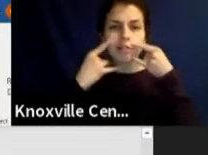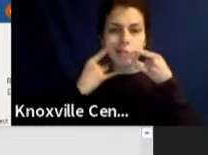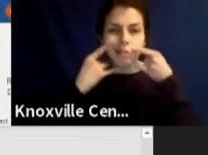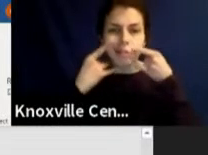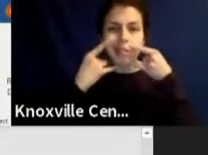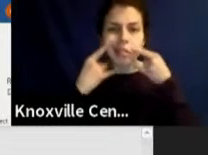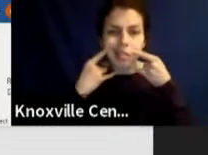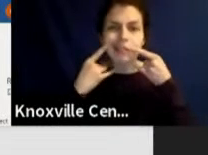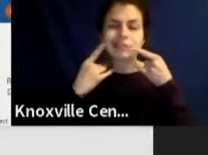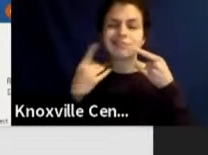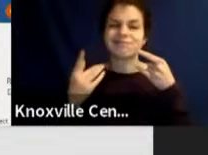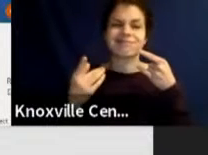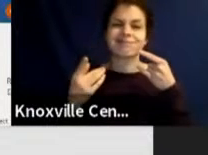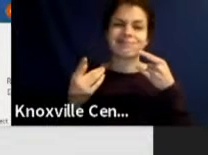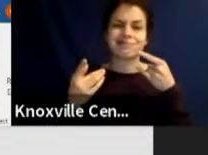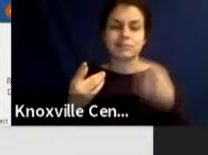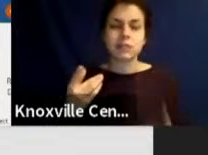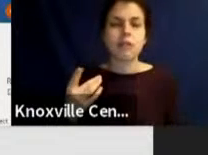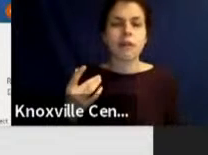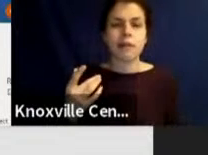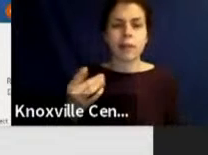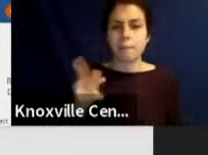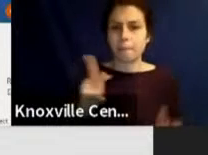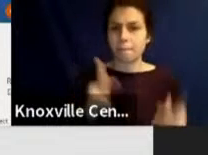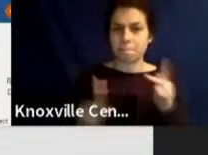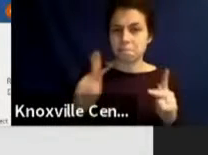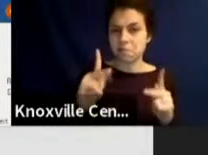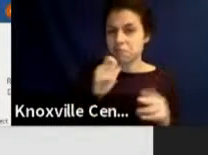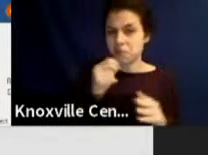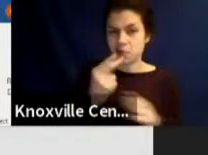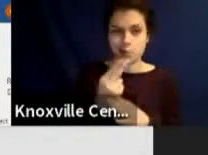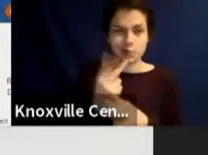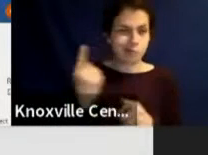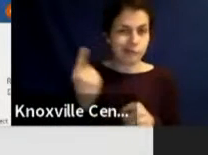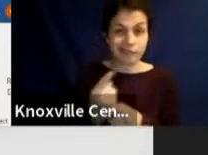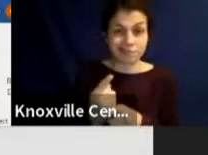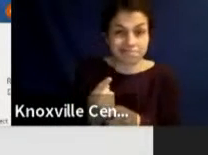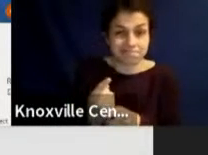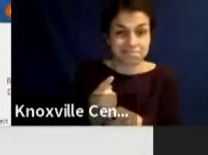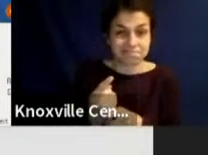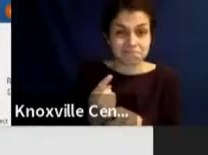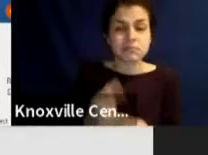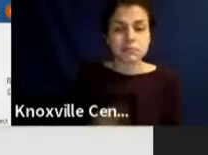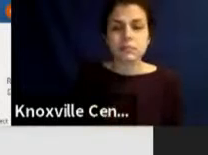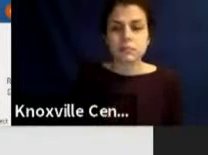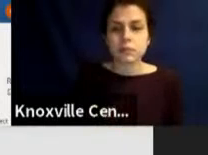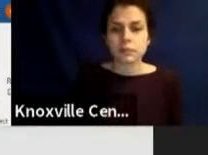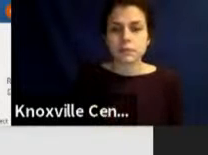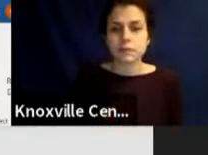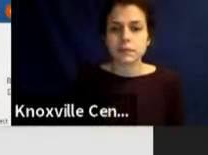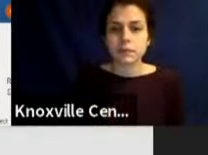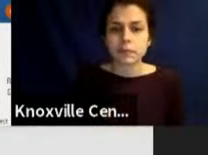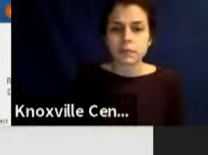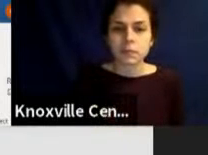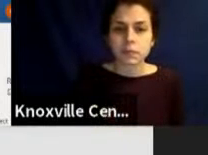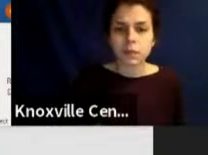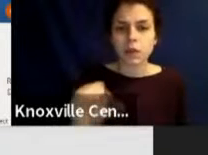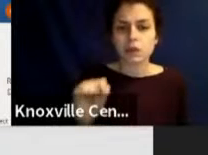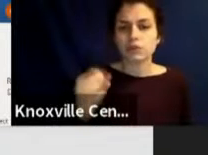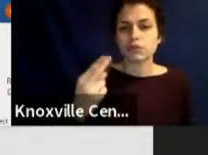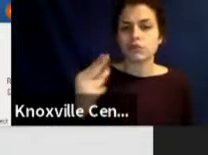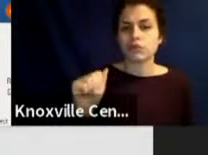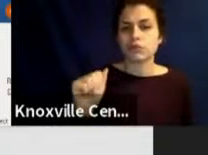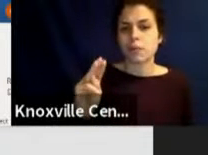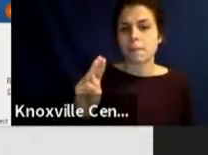don't know. People just aren't wearing them properly. So I do think more than, this